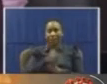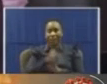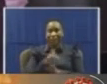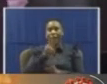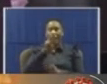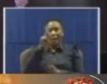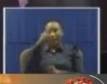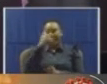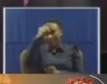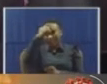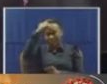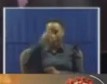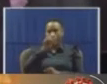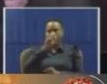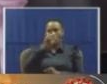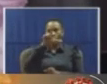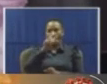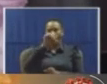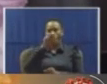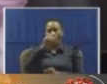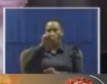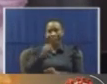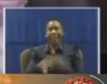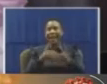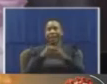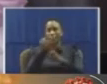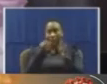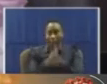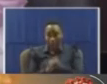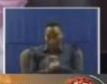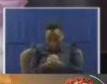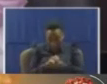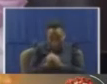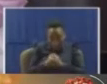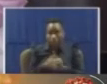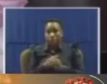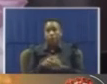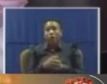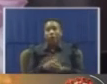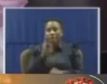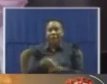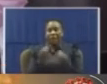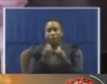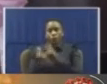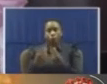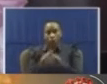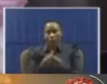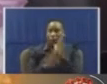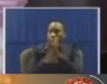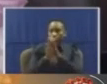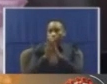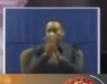once said, "Whoever conceals his transgressions will not prosper, but whoever